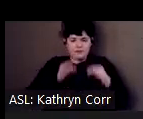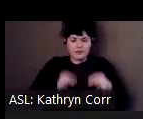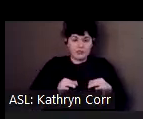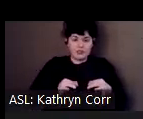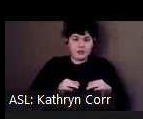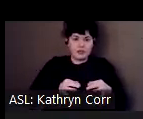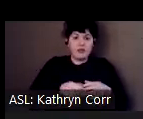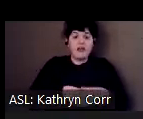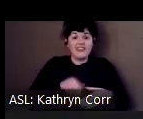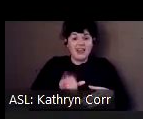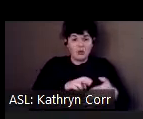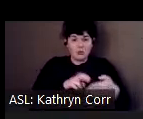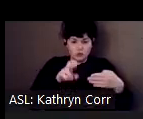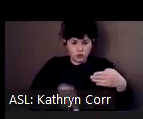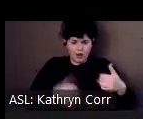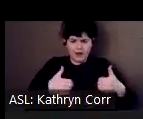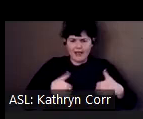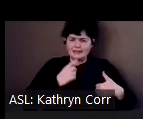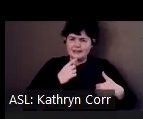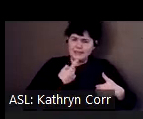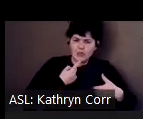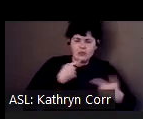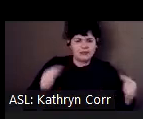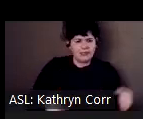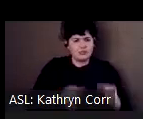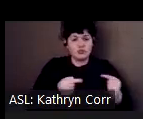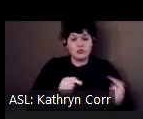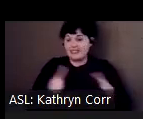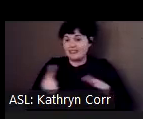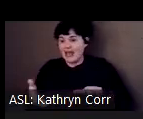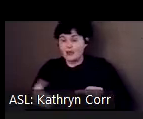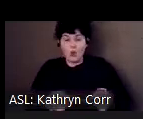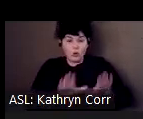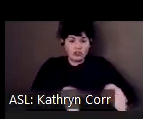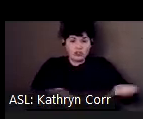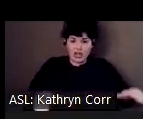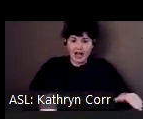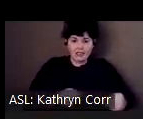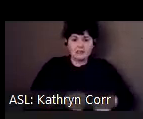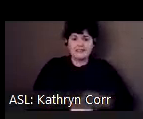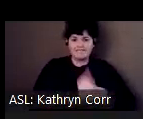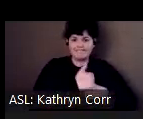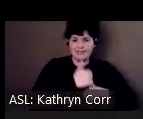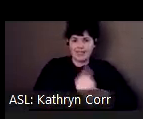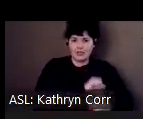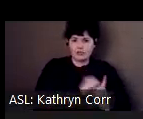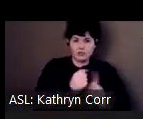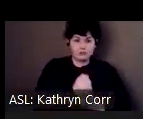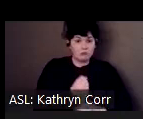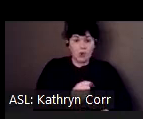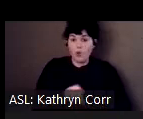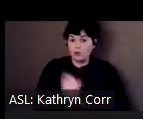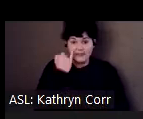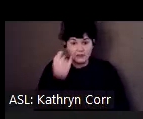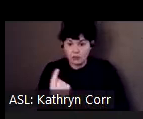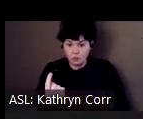injury or death or child endangerment, even if it was only 1, but it resulted in any of those things, it could not